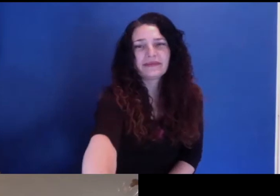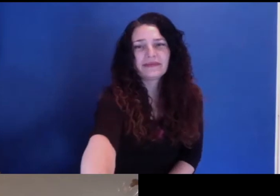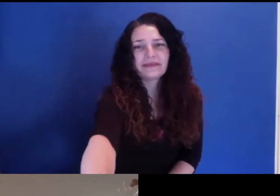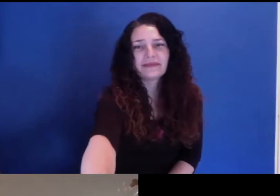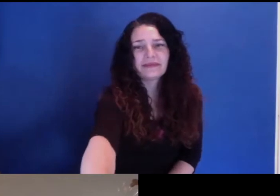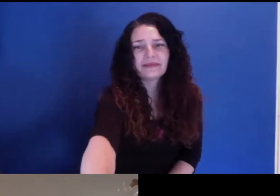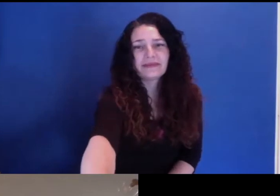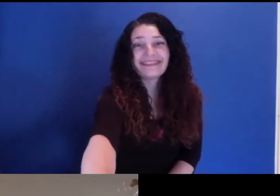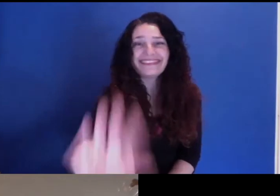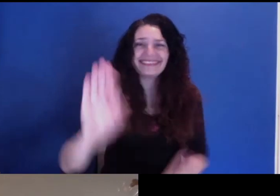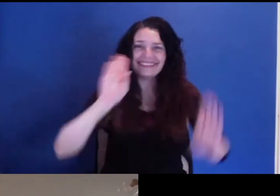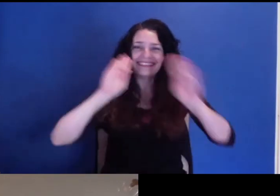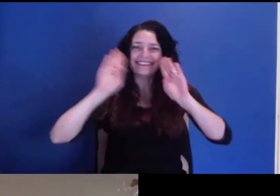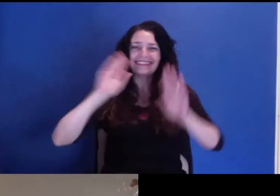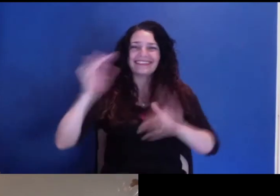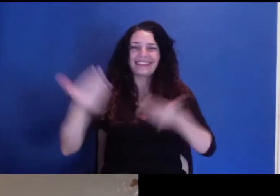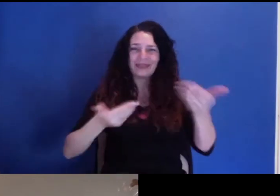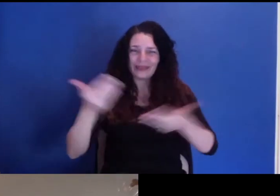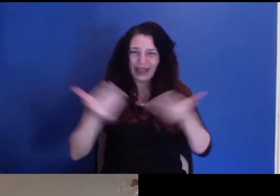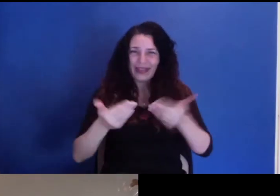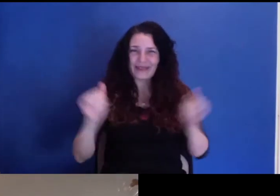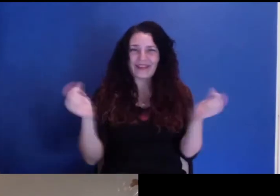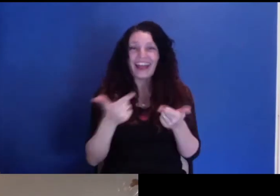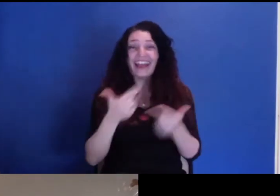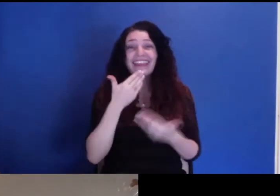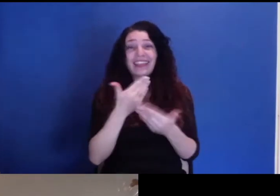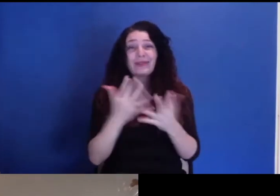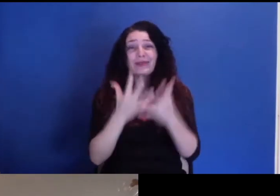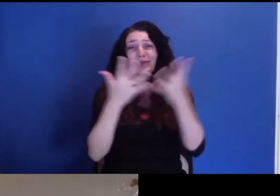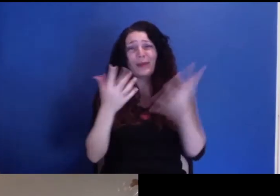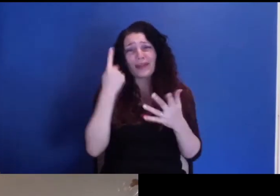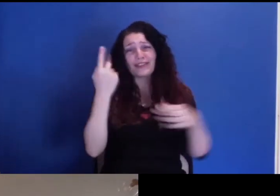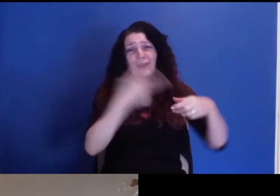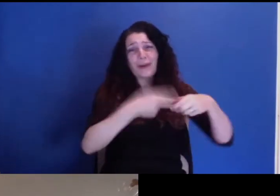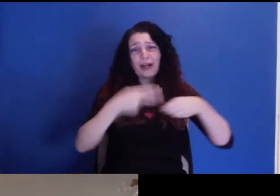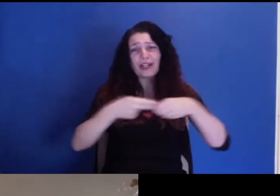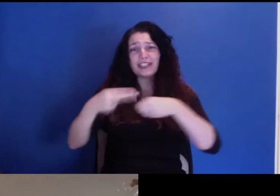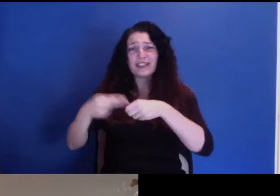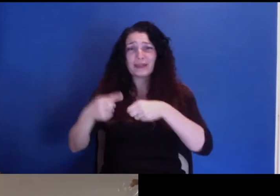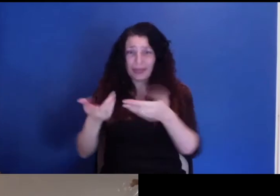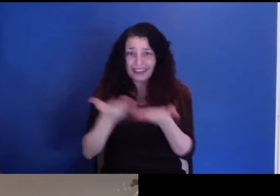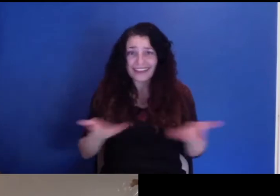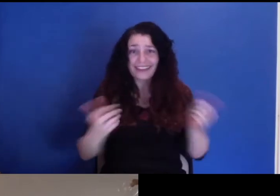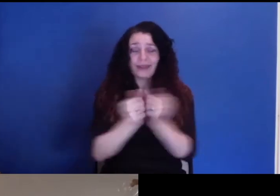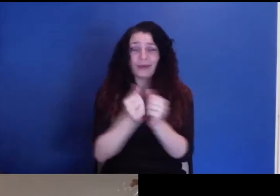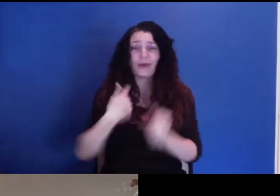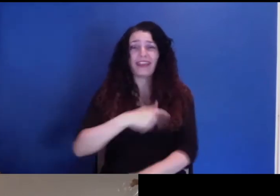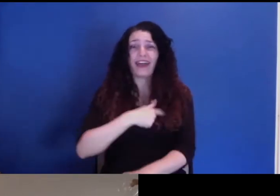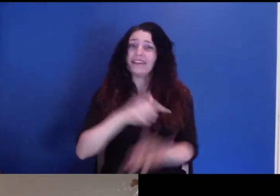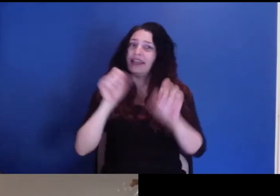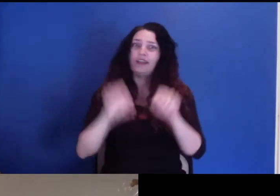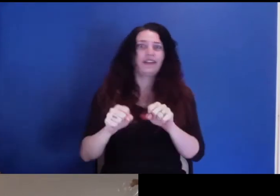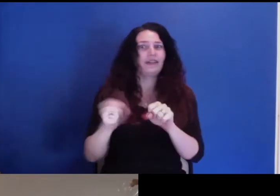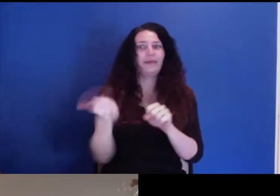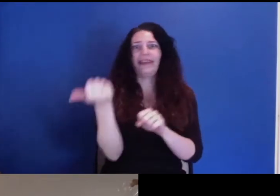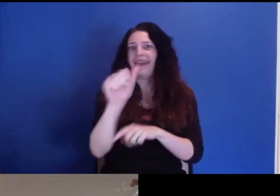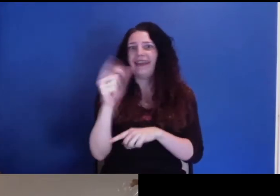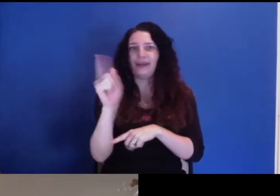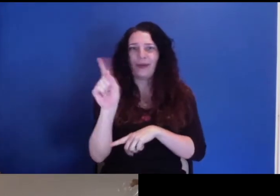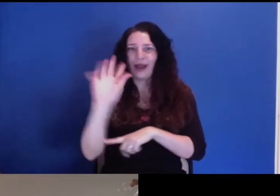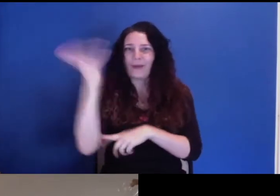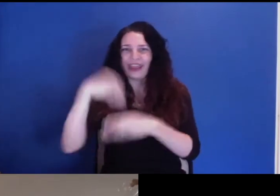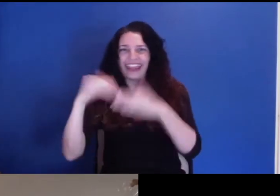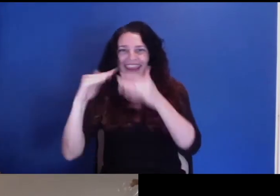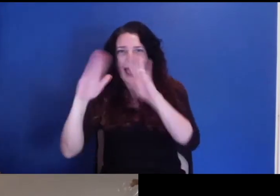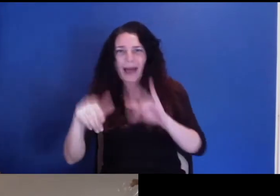Welcome, everybody. Thank you so much for participating and being here with us. You could have been anywhere in your house, but you're